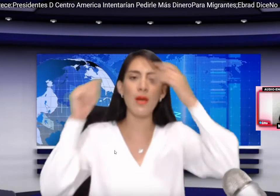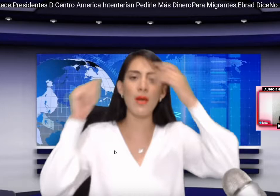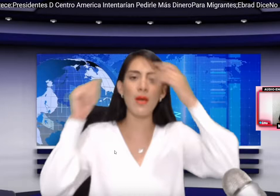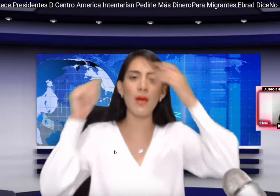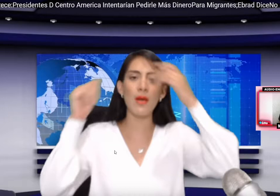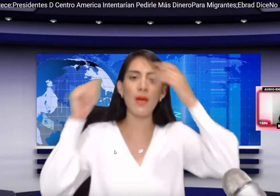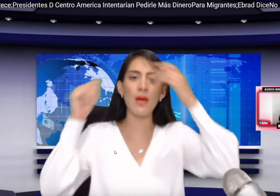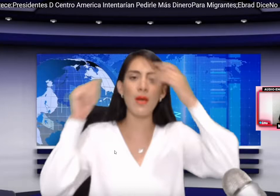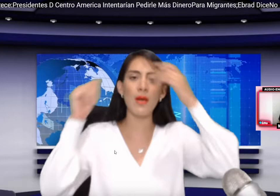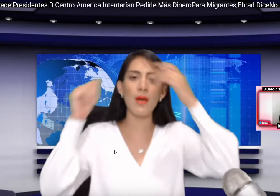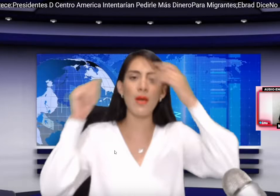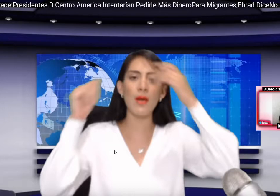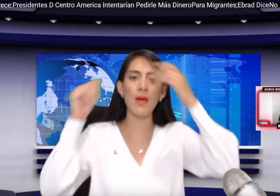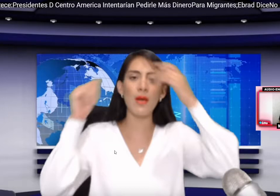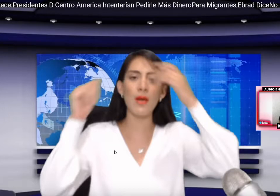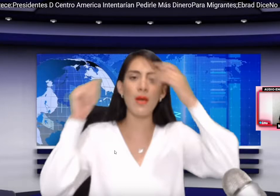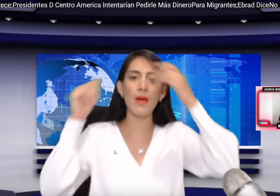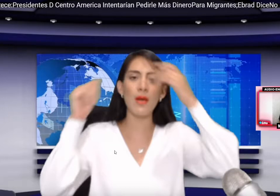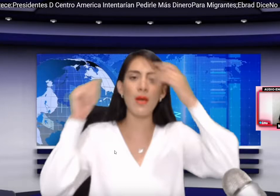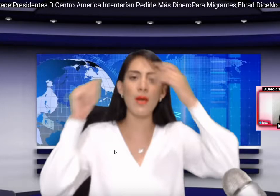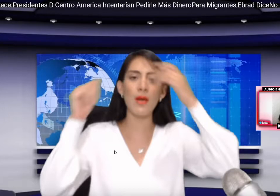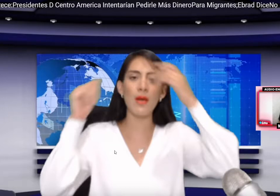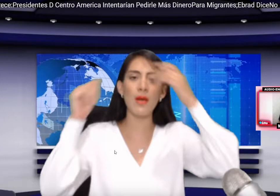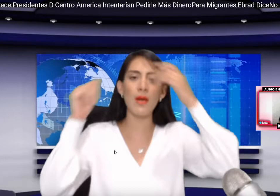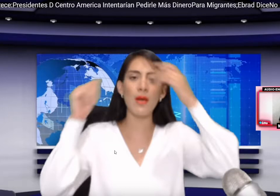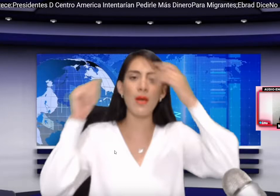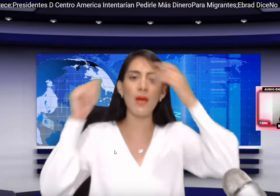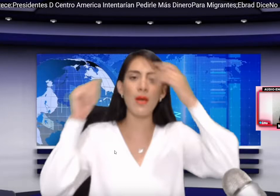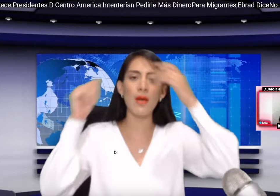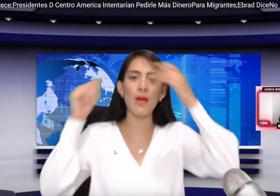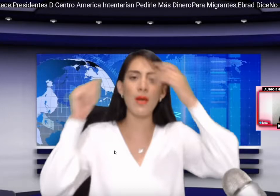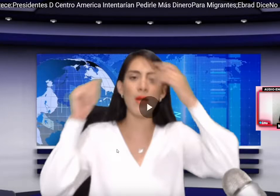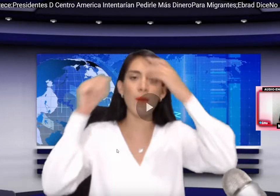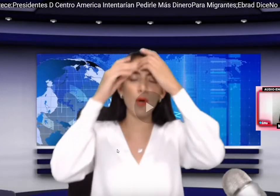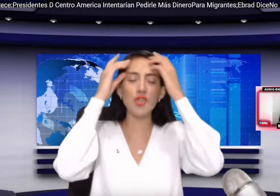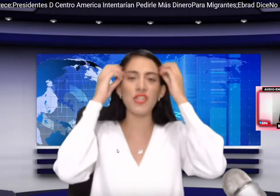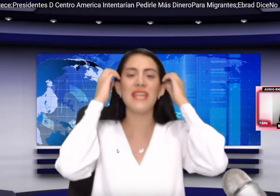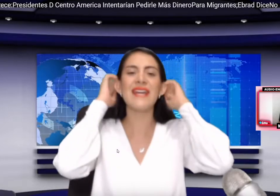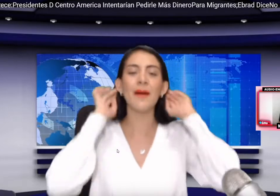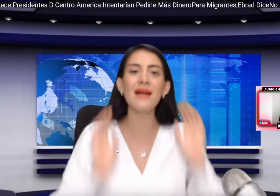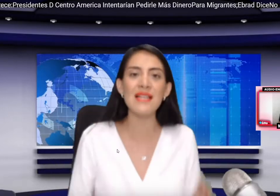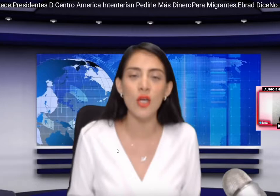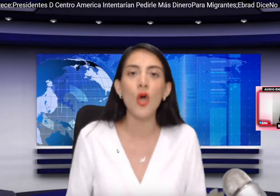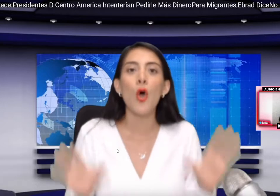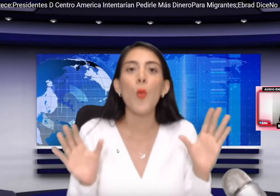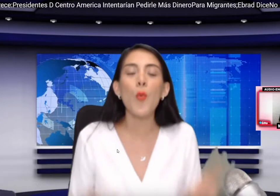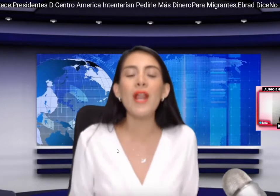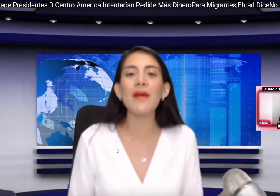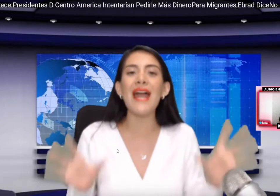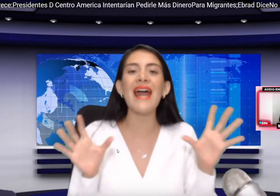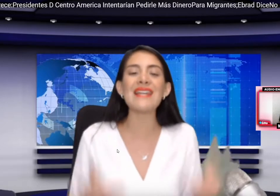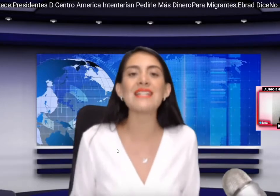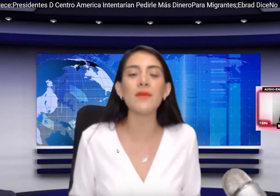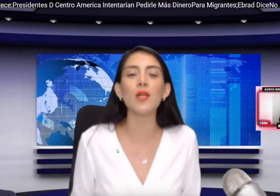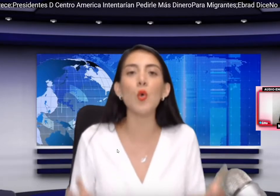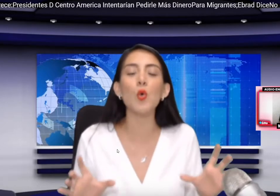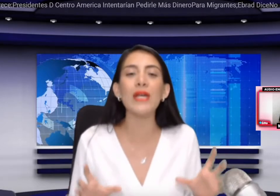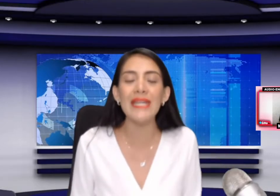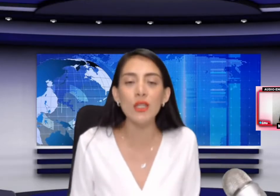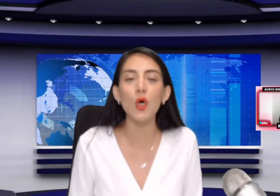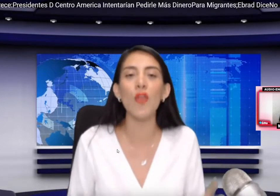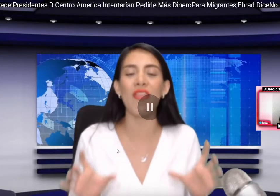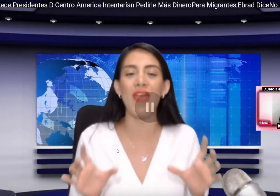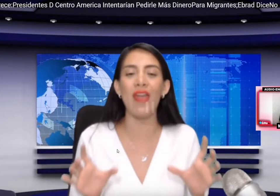about help from Mexico, and they can forget about support, apoyos y jamás vuelven a recibir